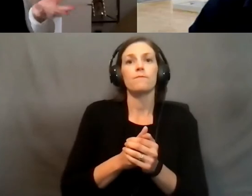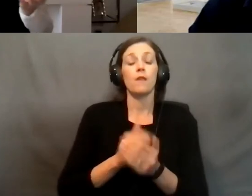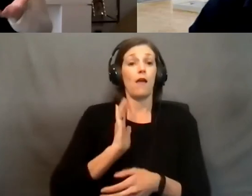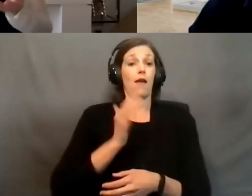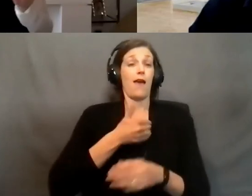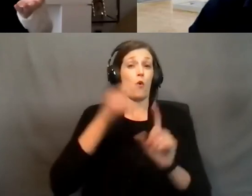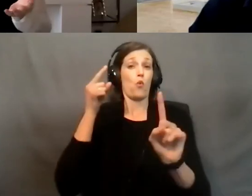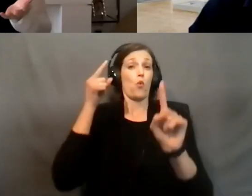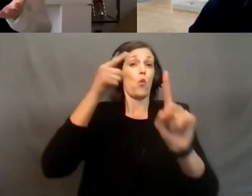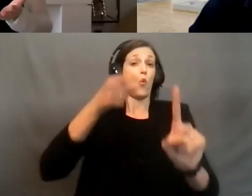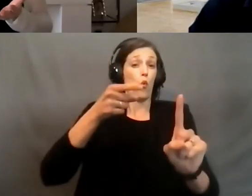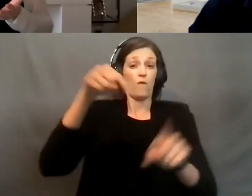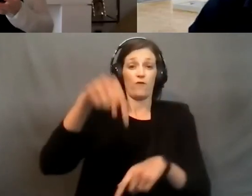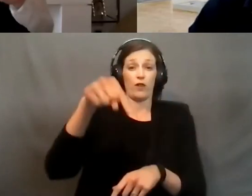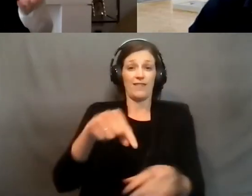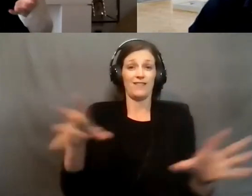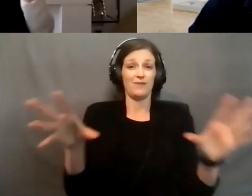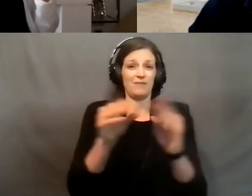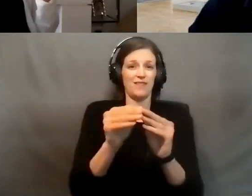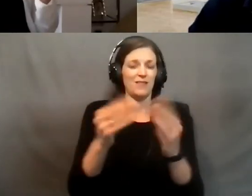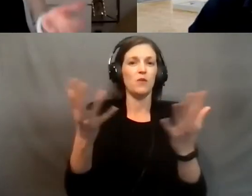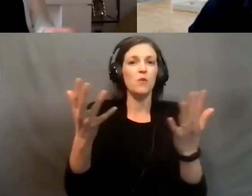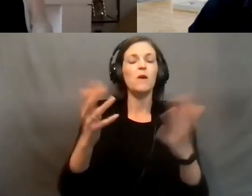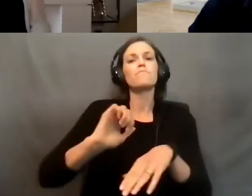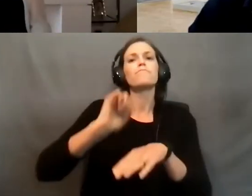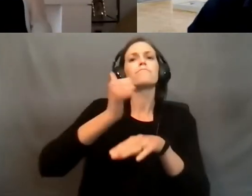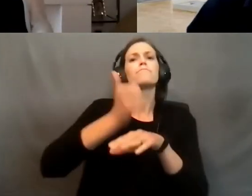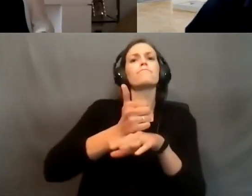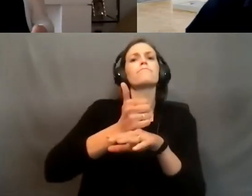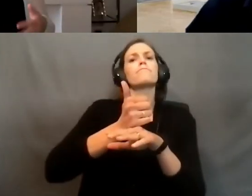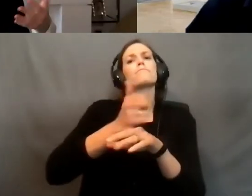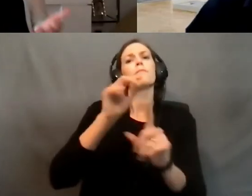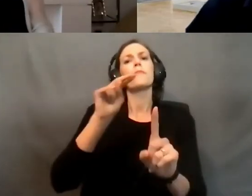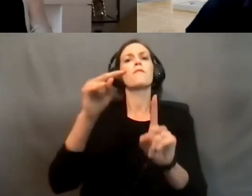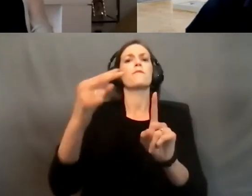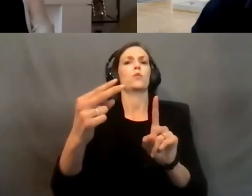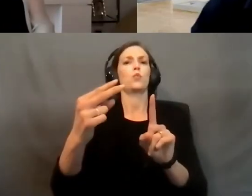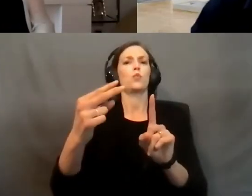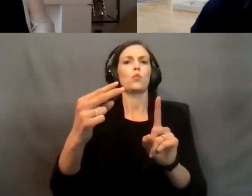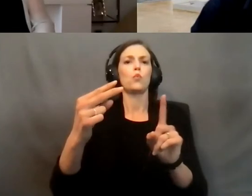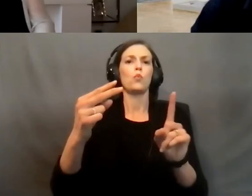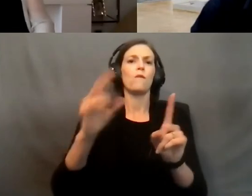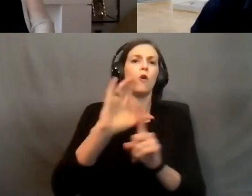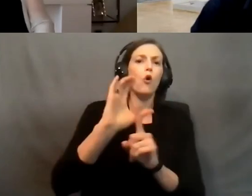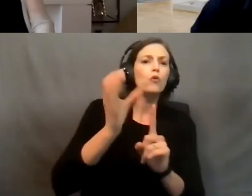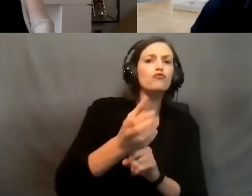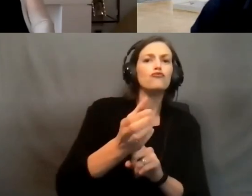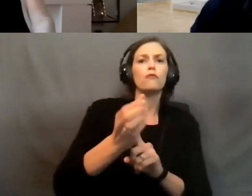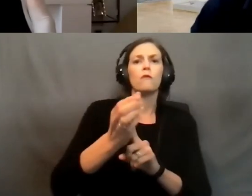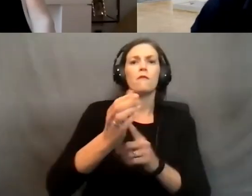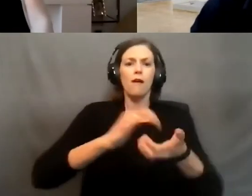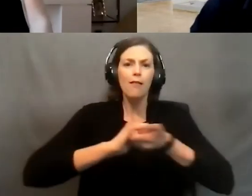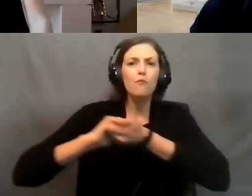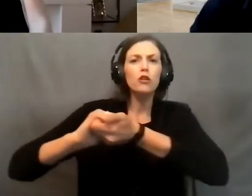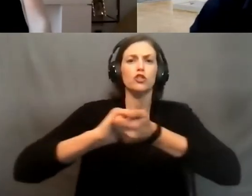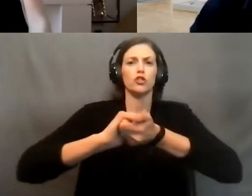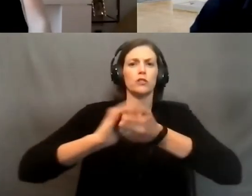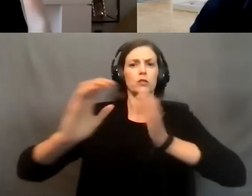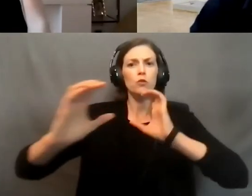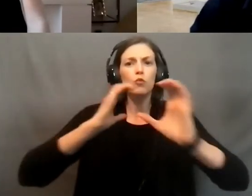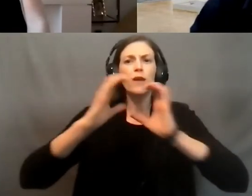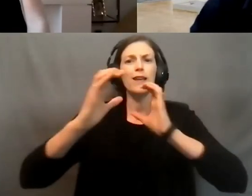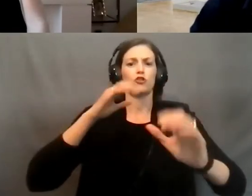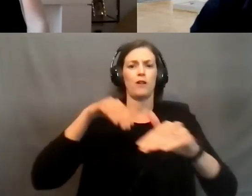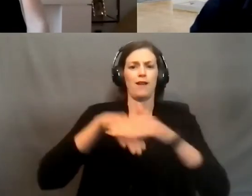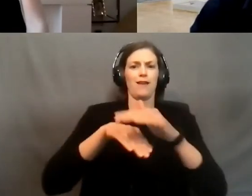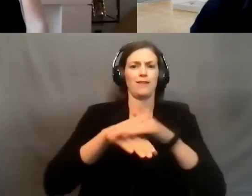set the view for the culture of collaboration, communication and access that we